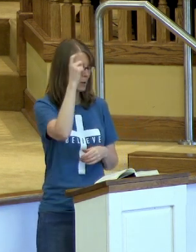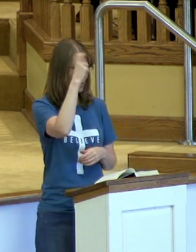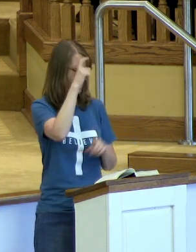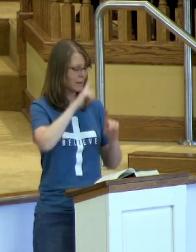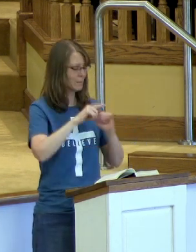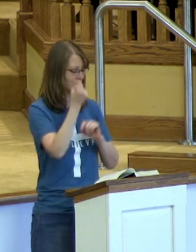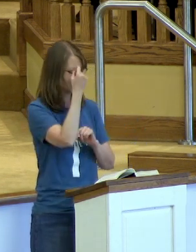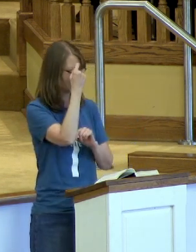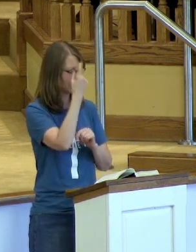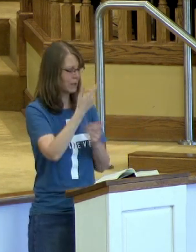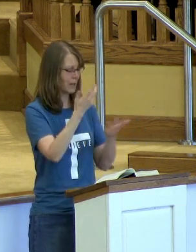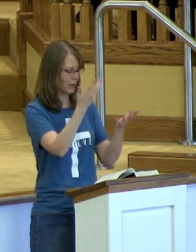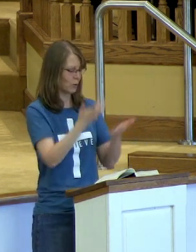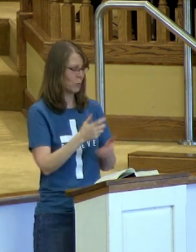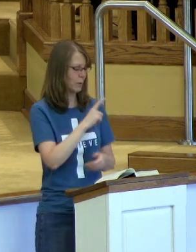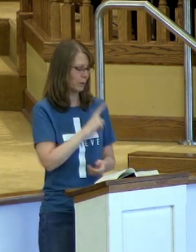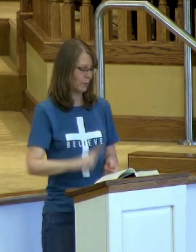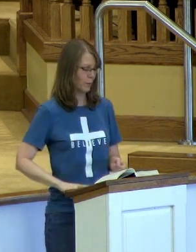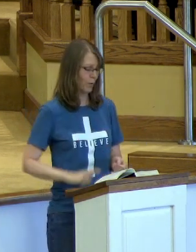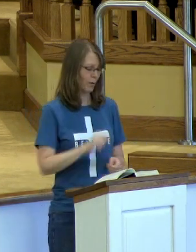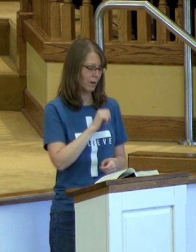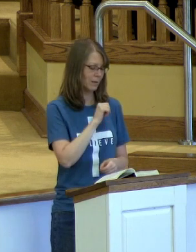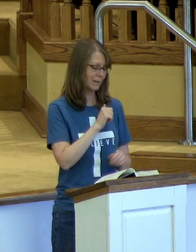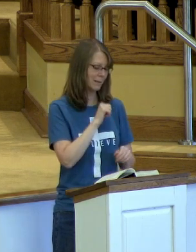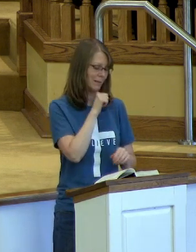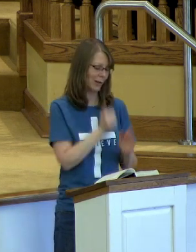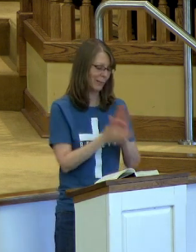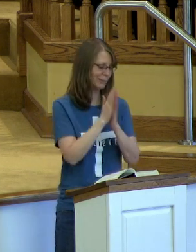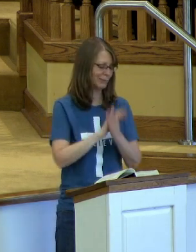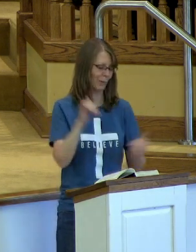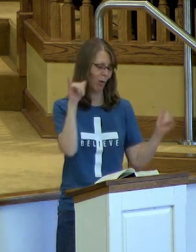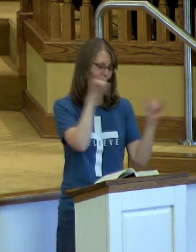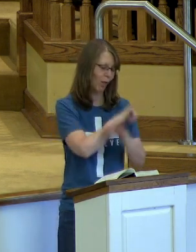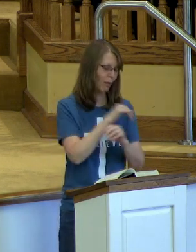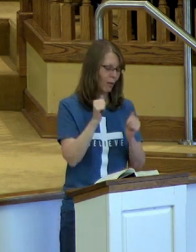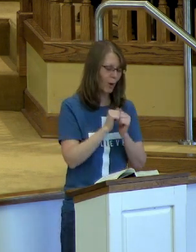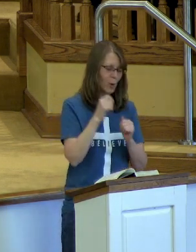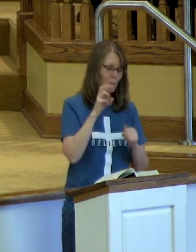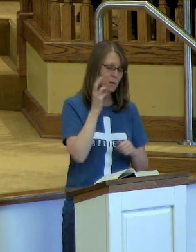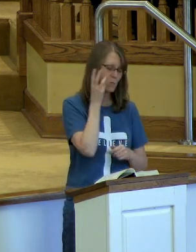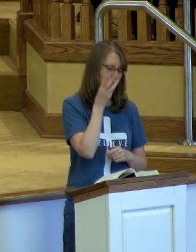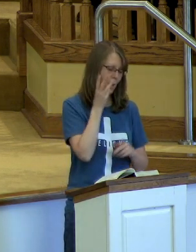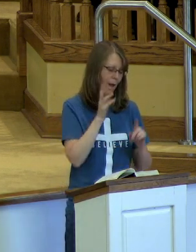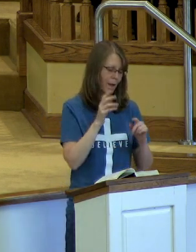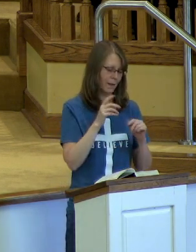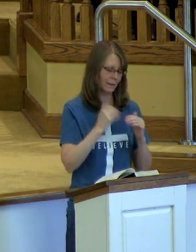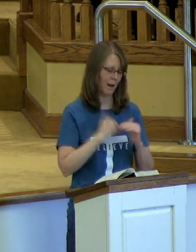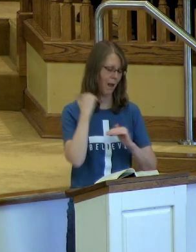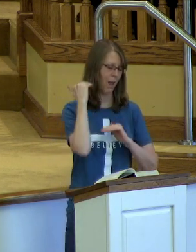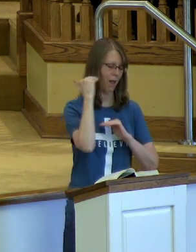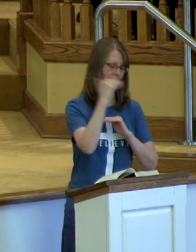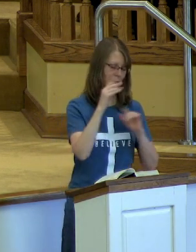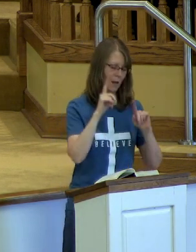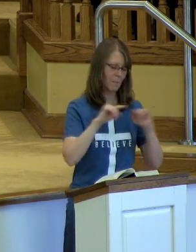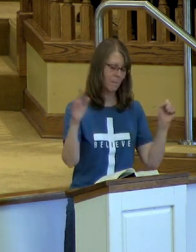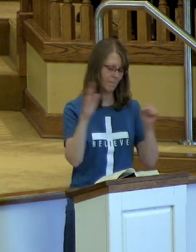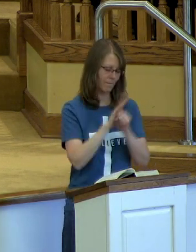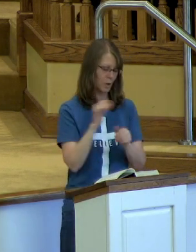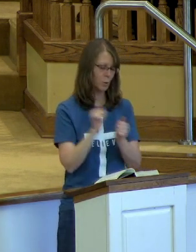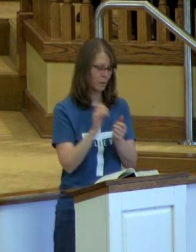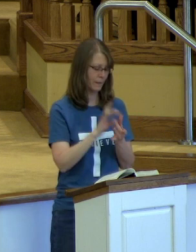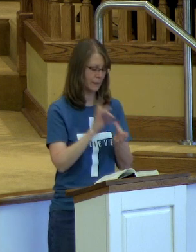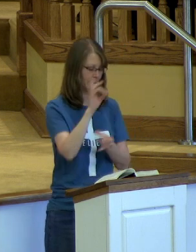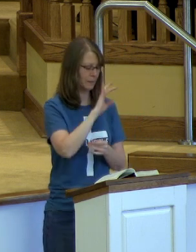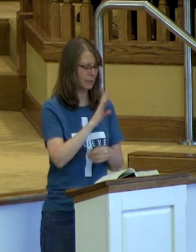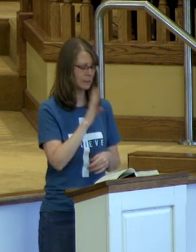the Lord is. And be not drunk with wine wherein is excess, but be filled with the Spirit.